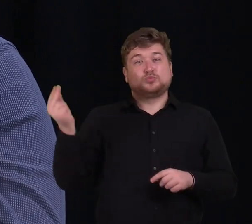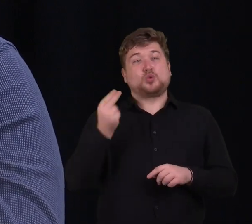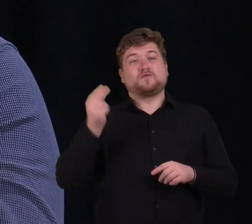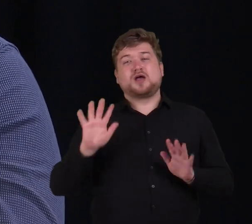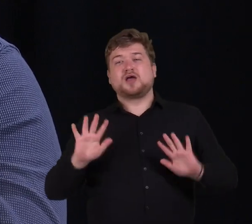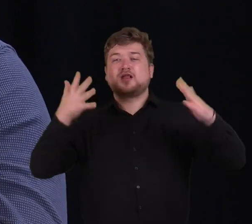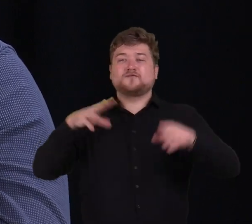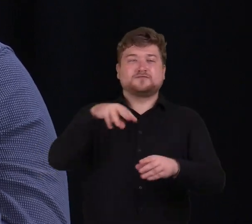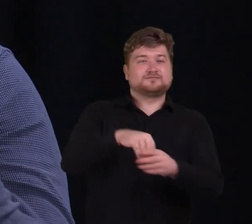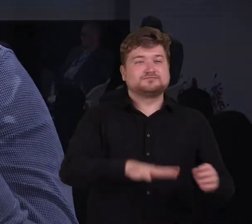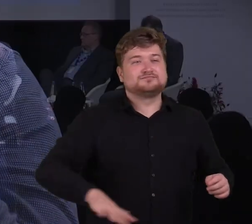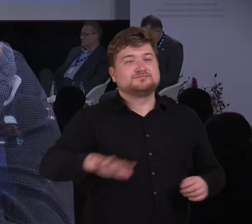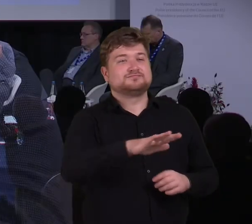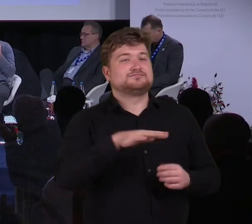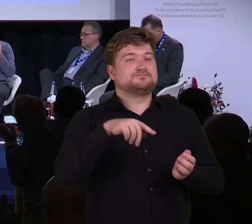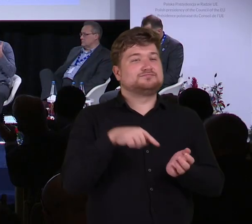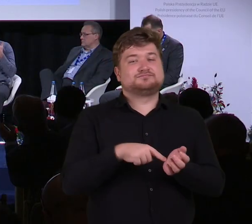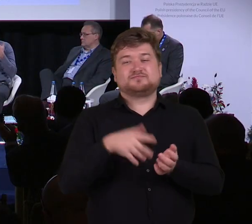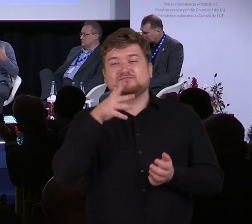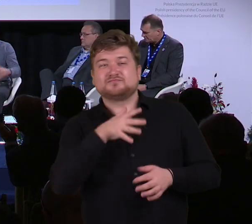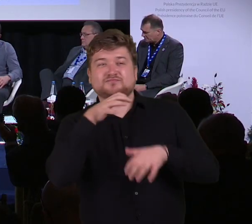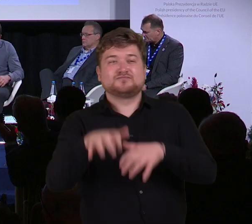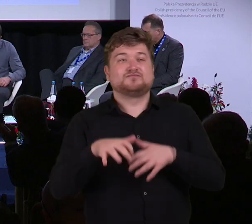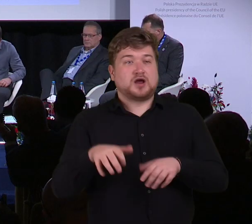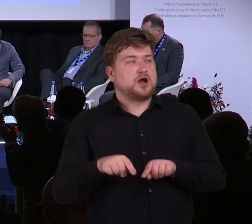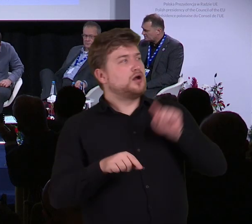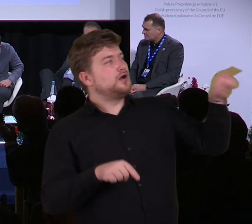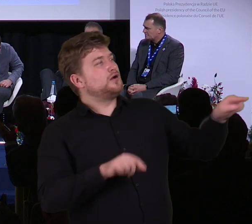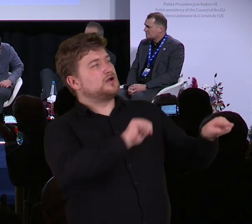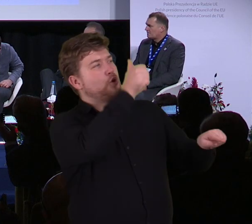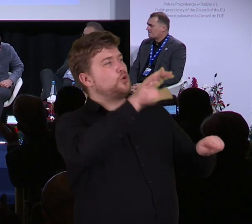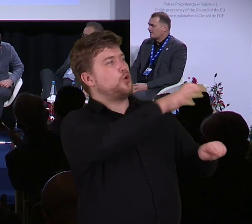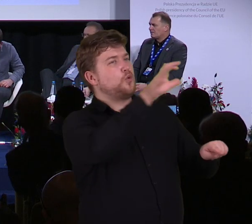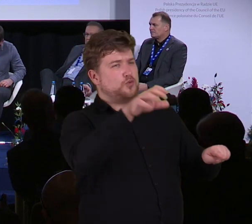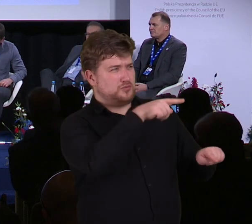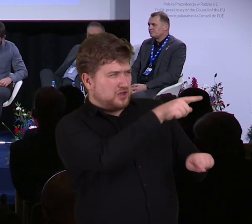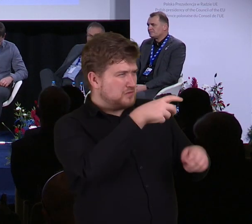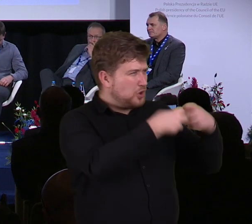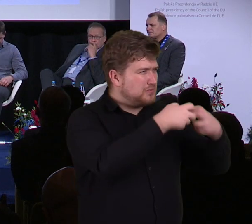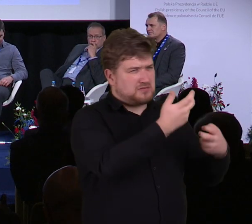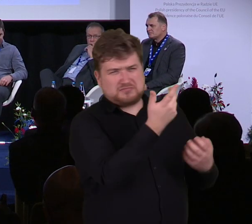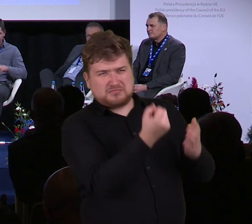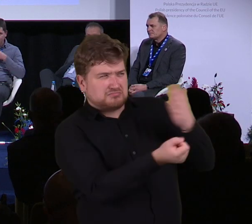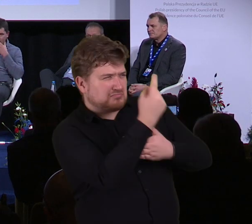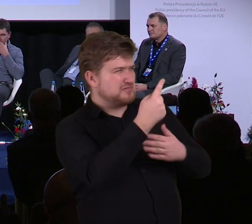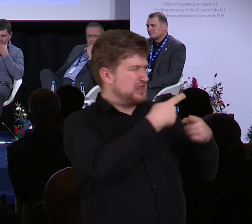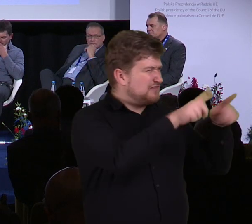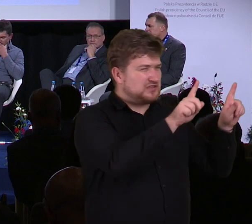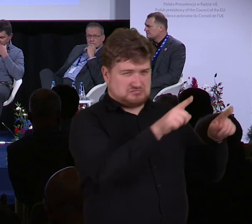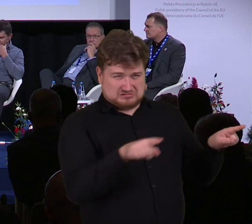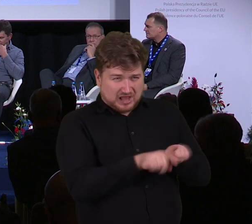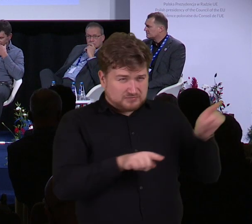is coming to help you know. That's the motivation of the people. Yeah, very important. Any other question from the audience? We have a room only for one,